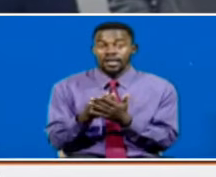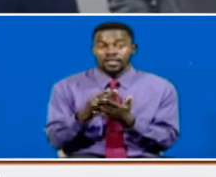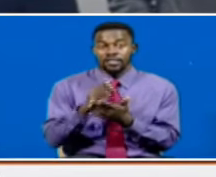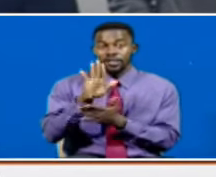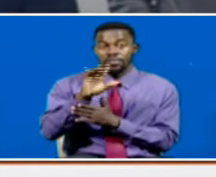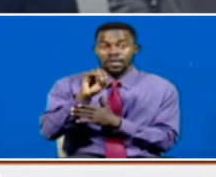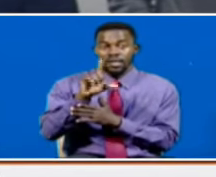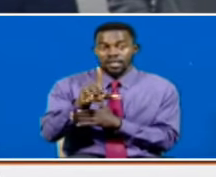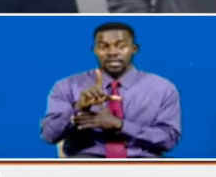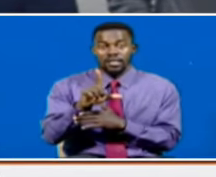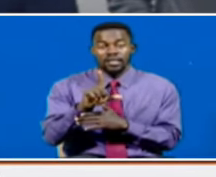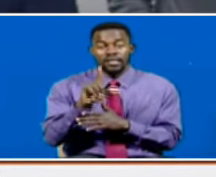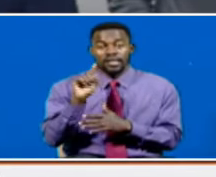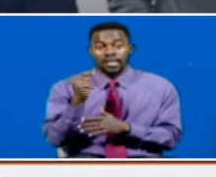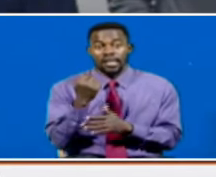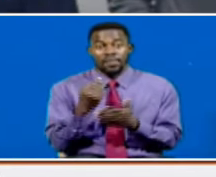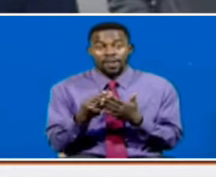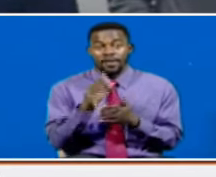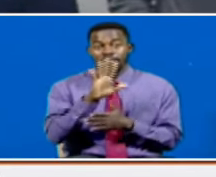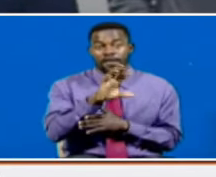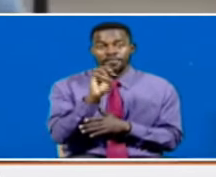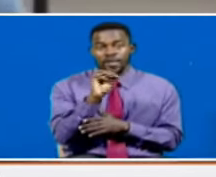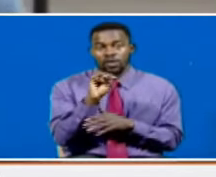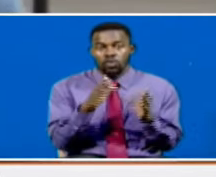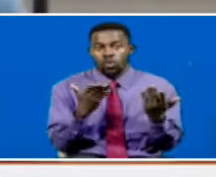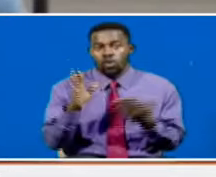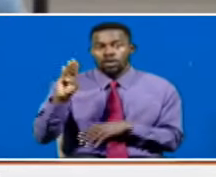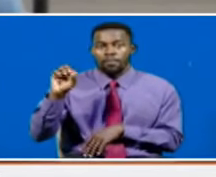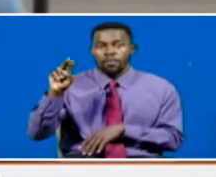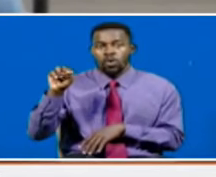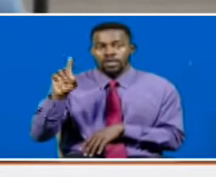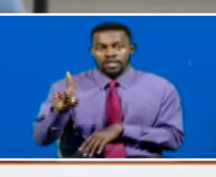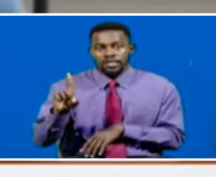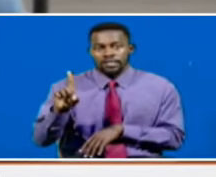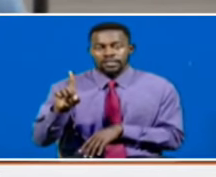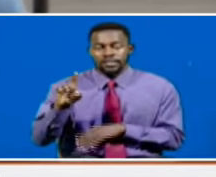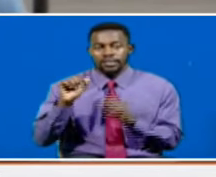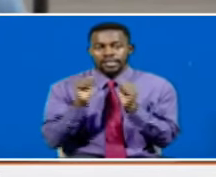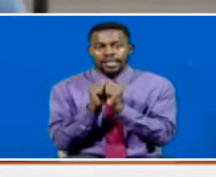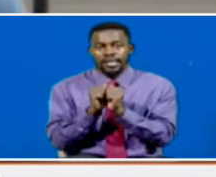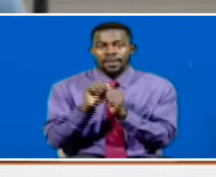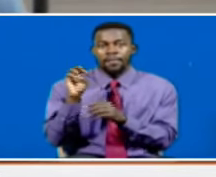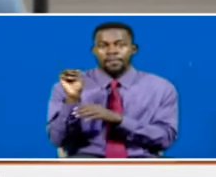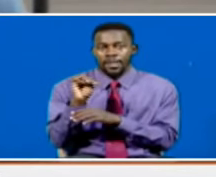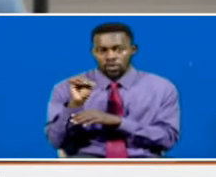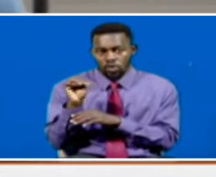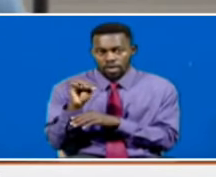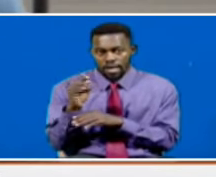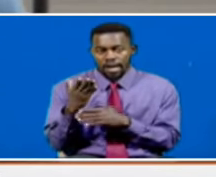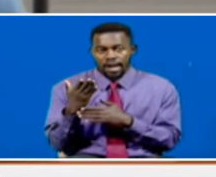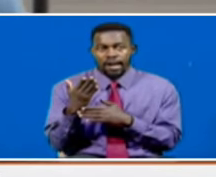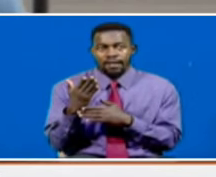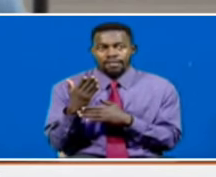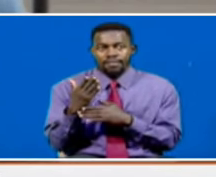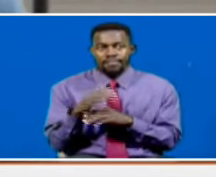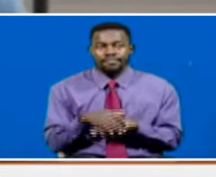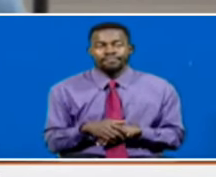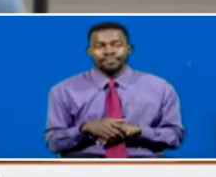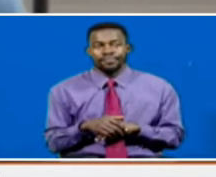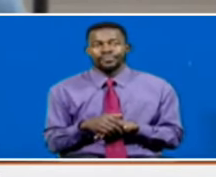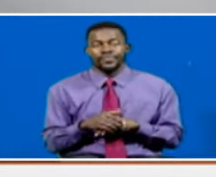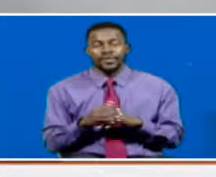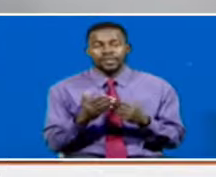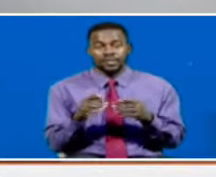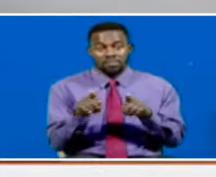Kenya shillings 5 million or a bond of Kenya shillings 10 million one surety